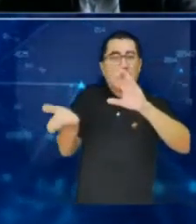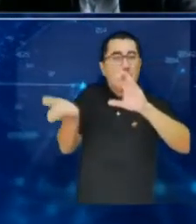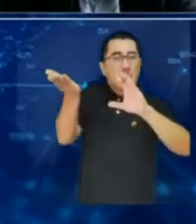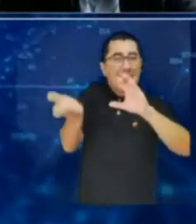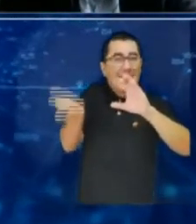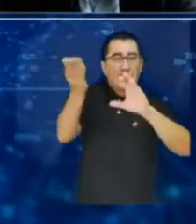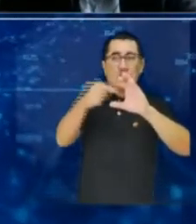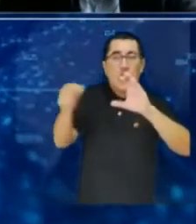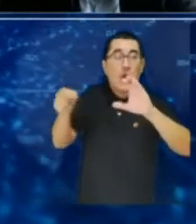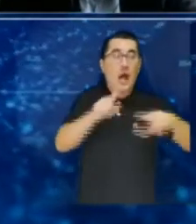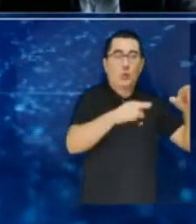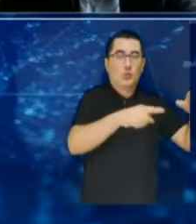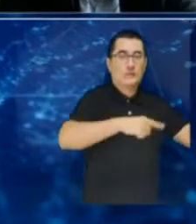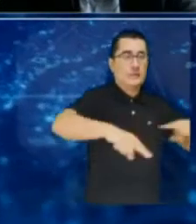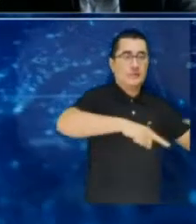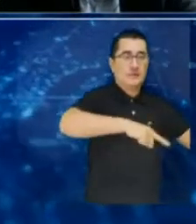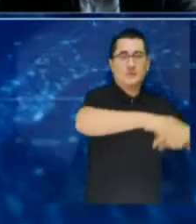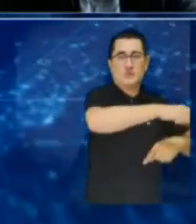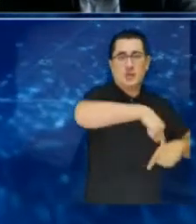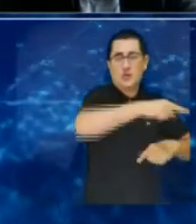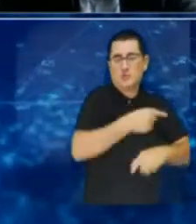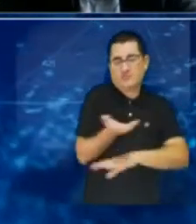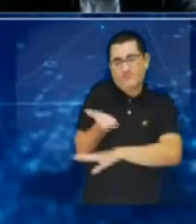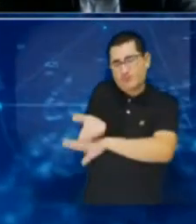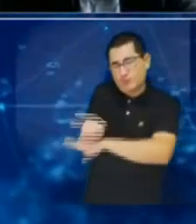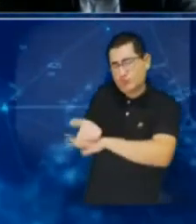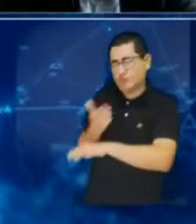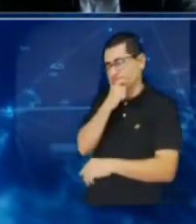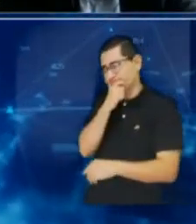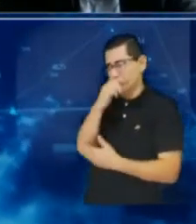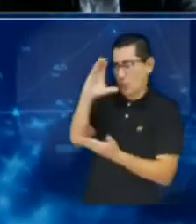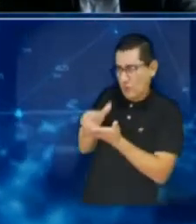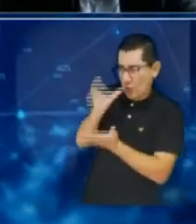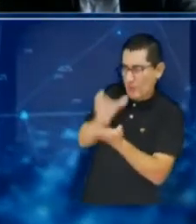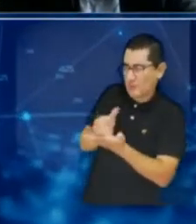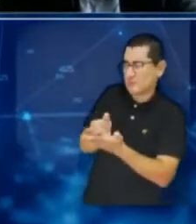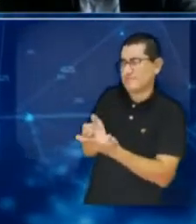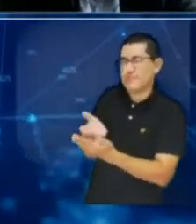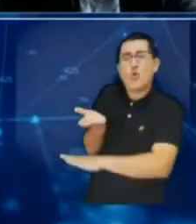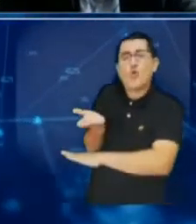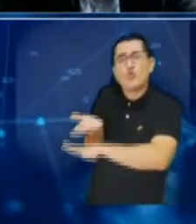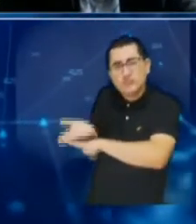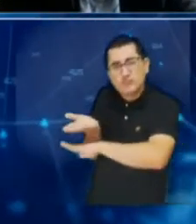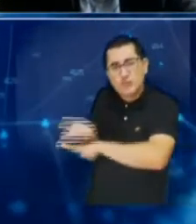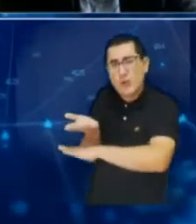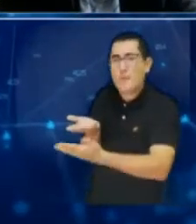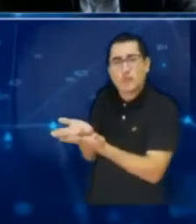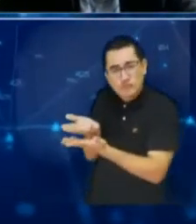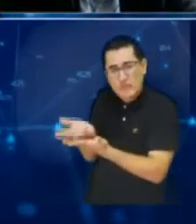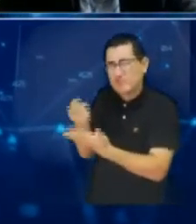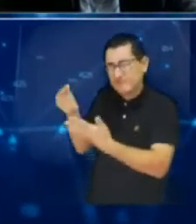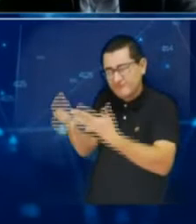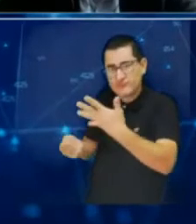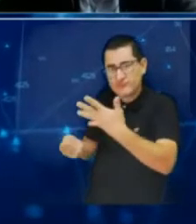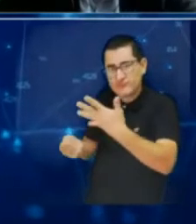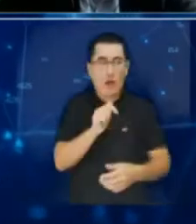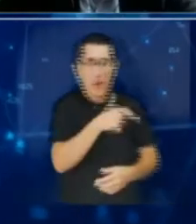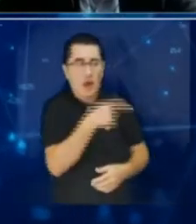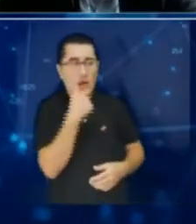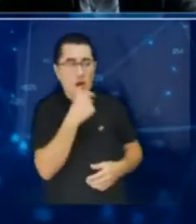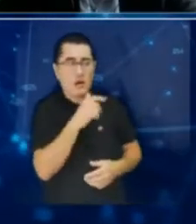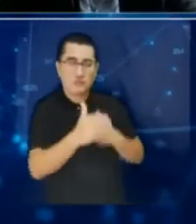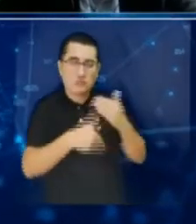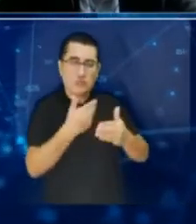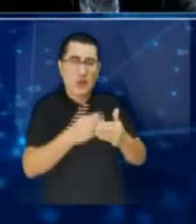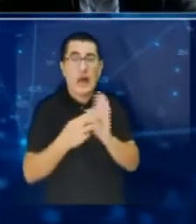manifestations that different administrations have put forward for consideration CITEL